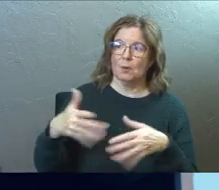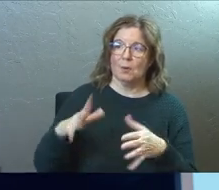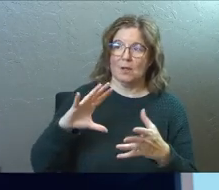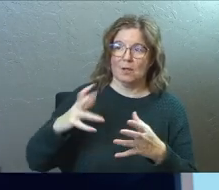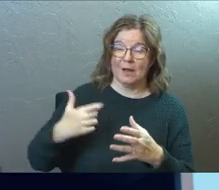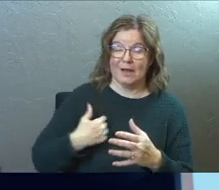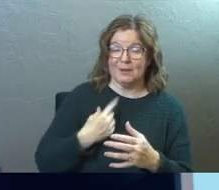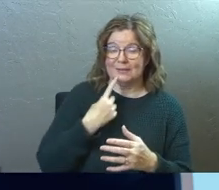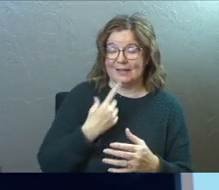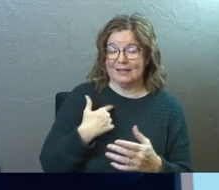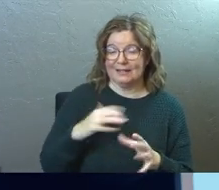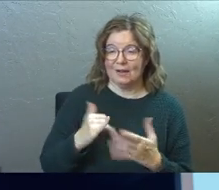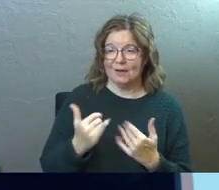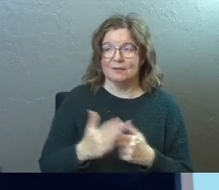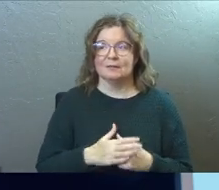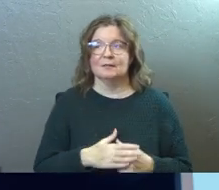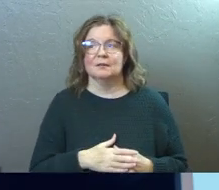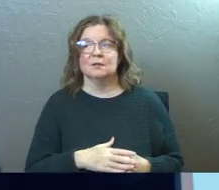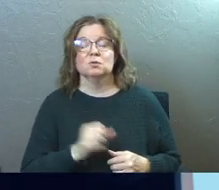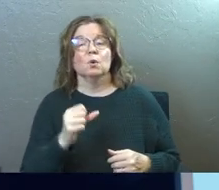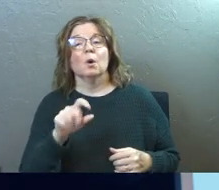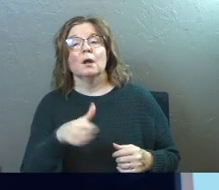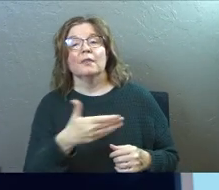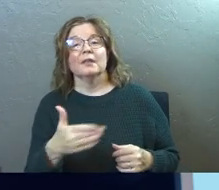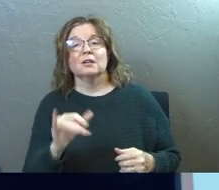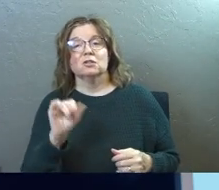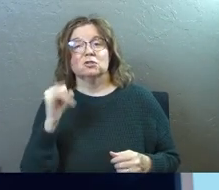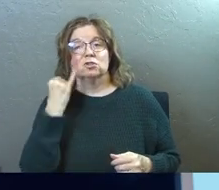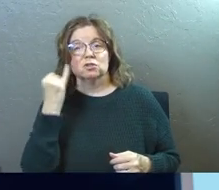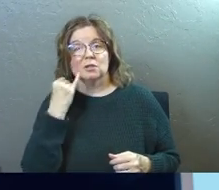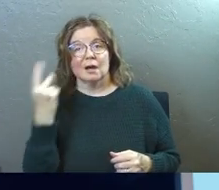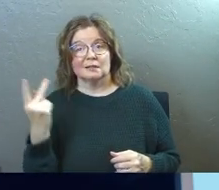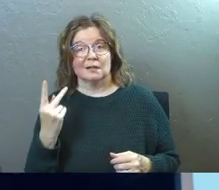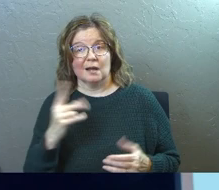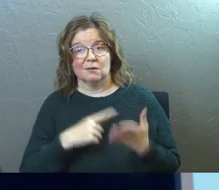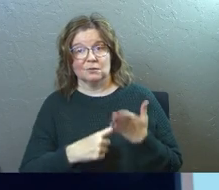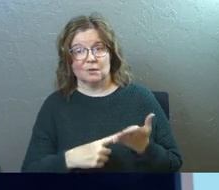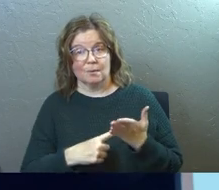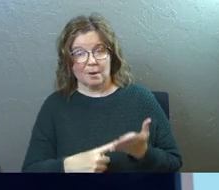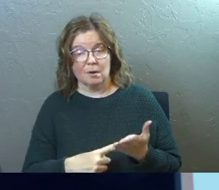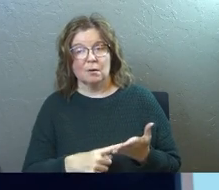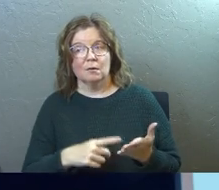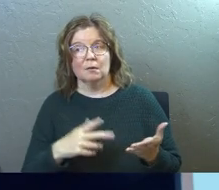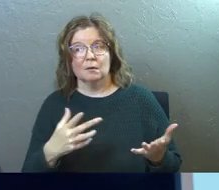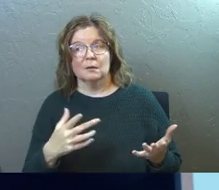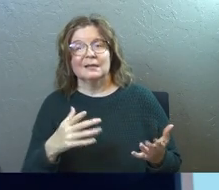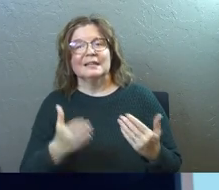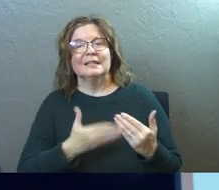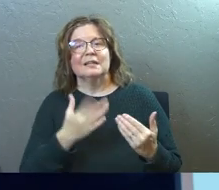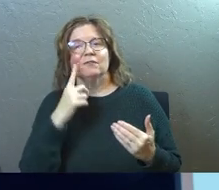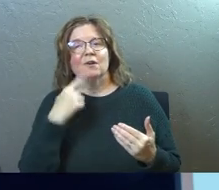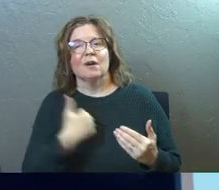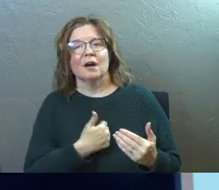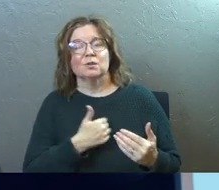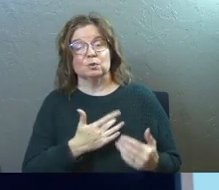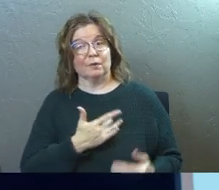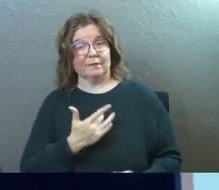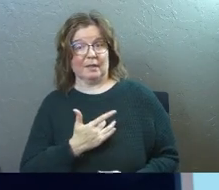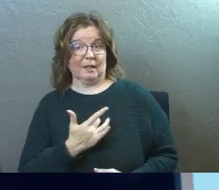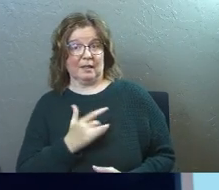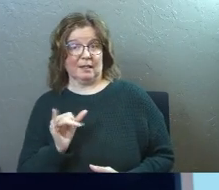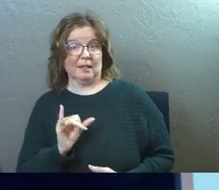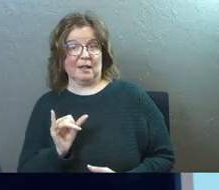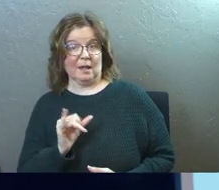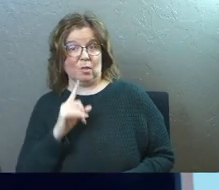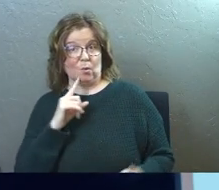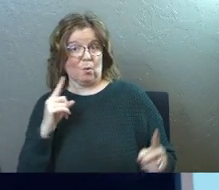So, yeah, I was going to save it, but I'll do it now. That's good. So another thing that Josh and I talked about is it's easy for us to just feel